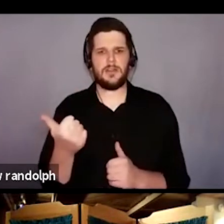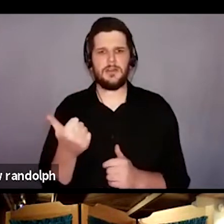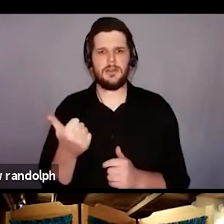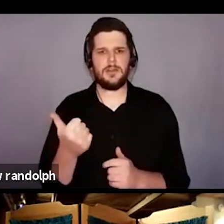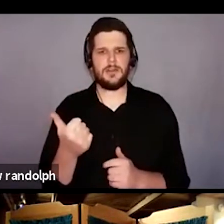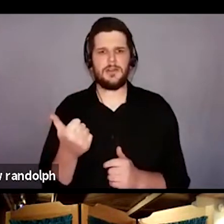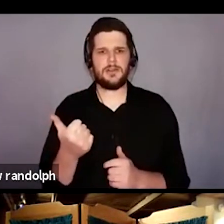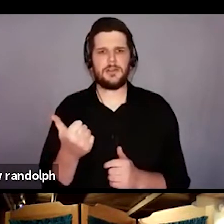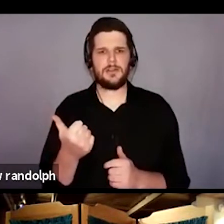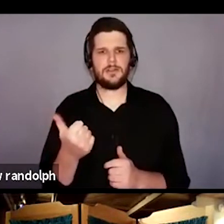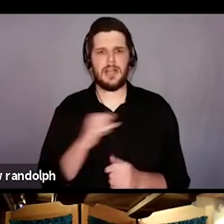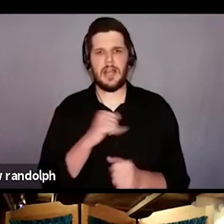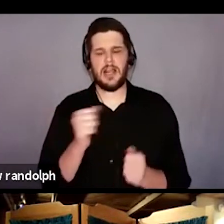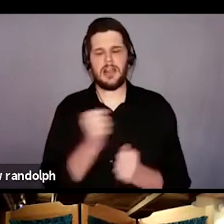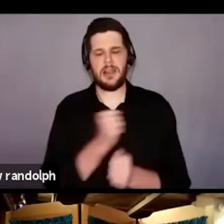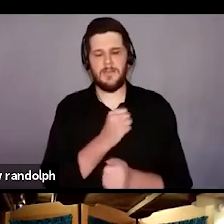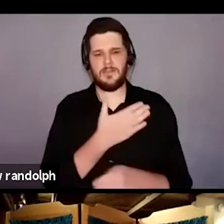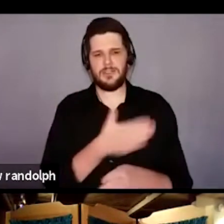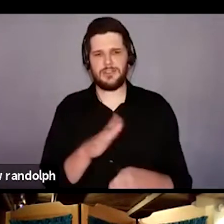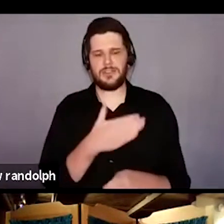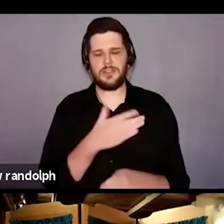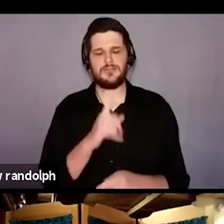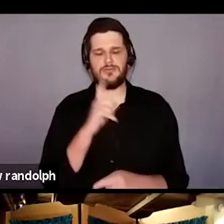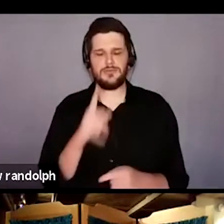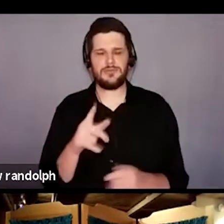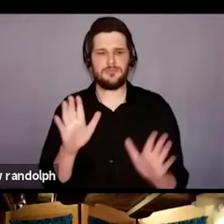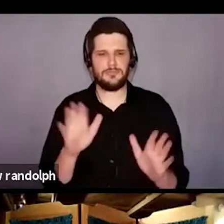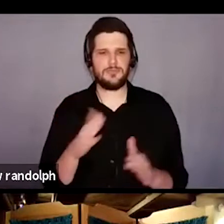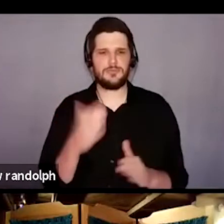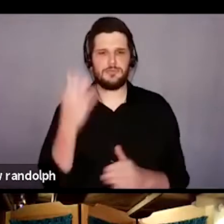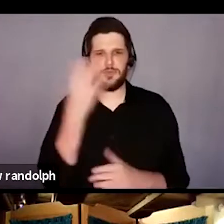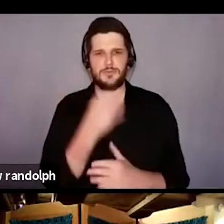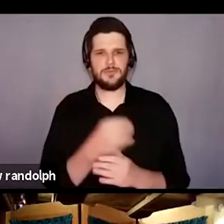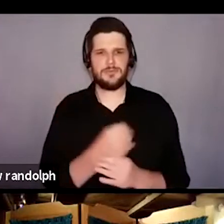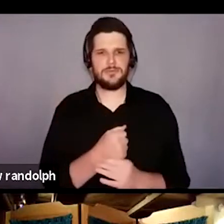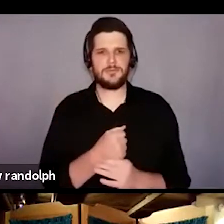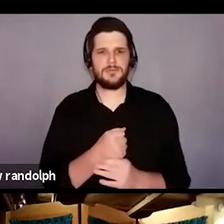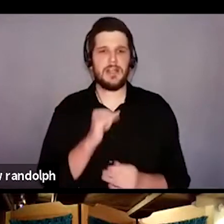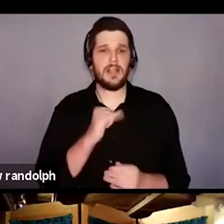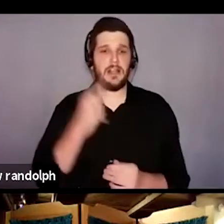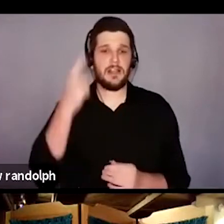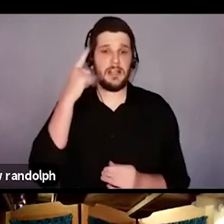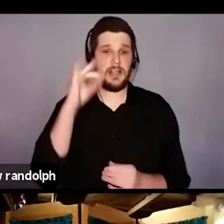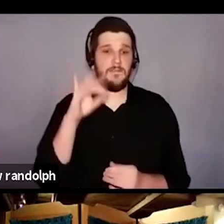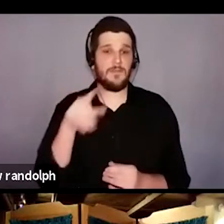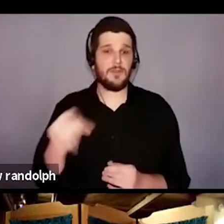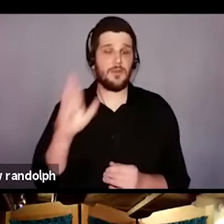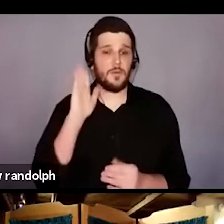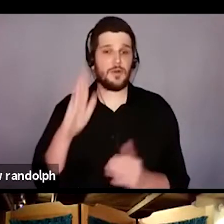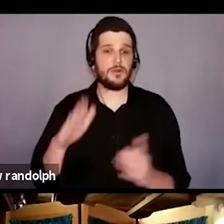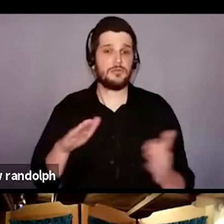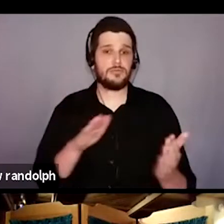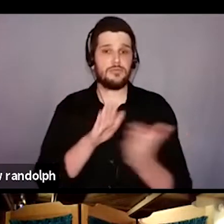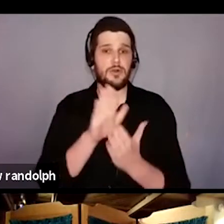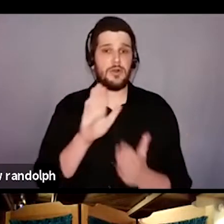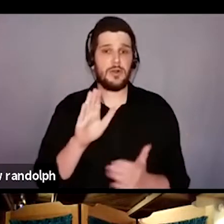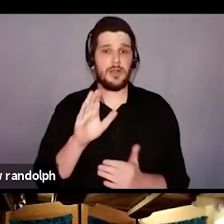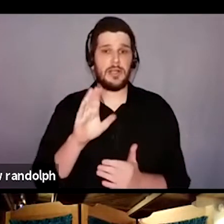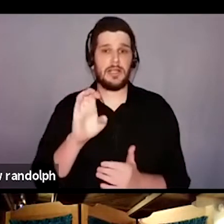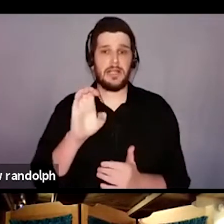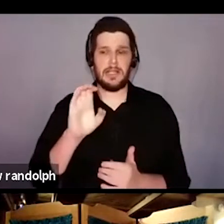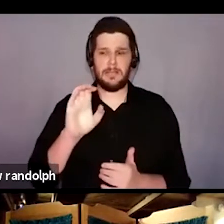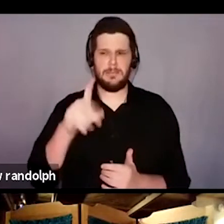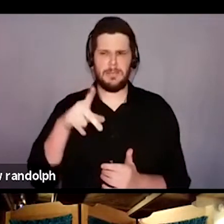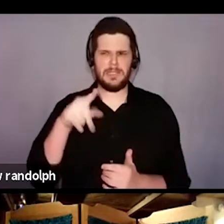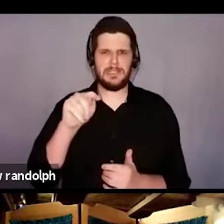I love the song. I really love the song. And I think if you were to approach APTN to